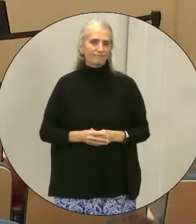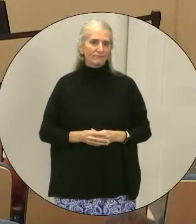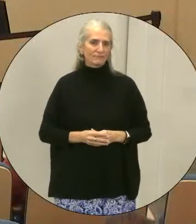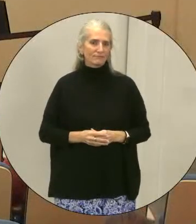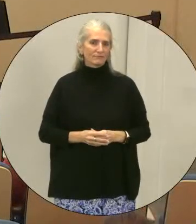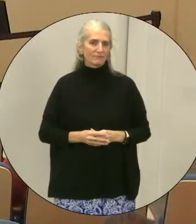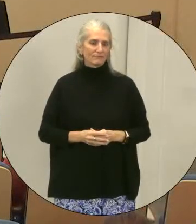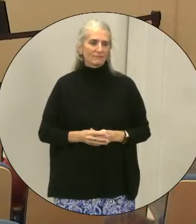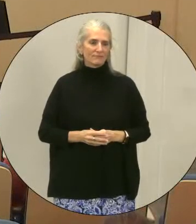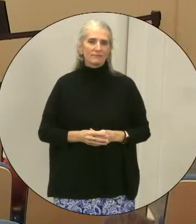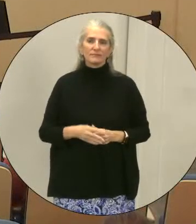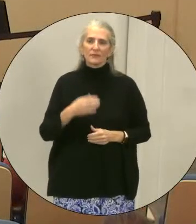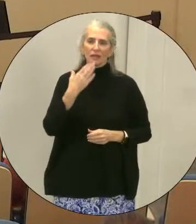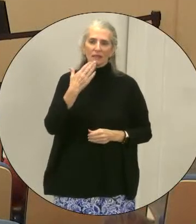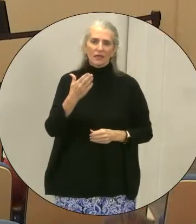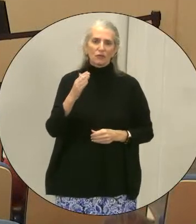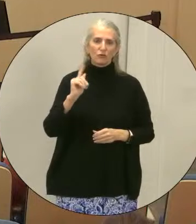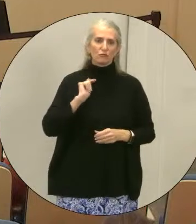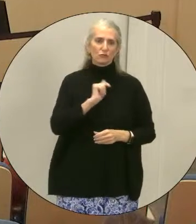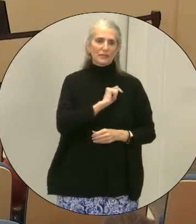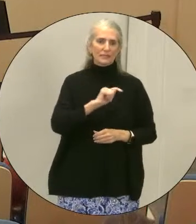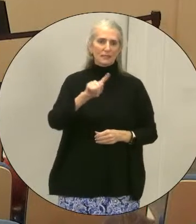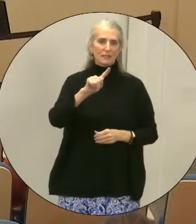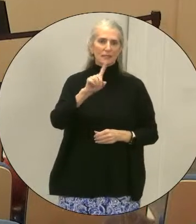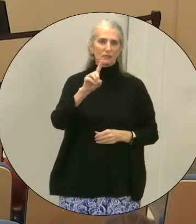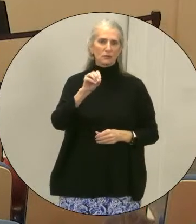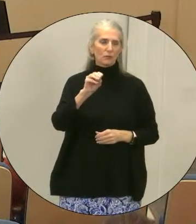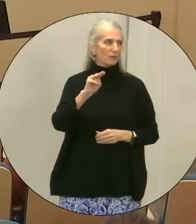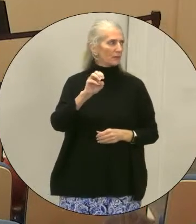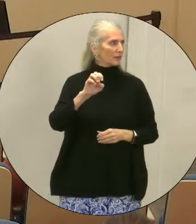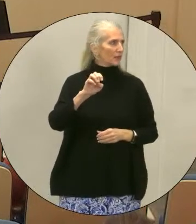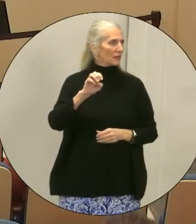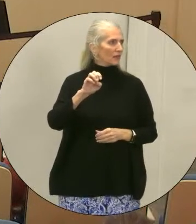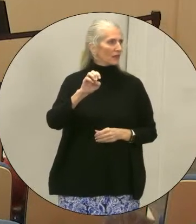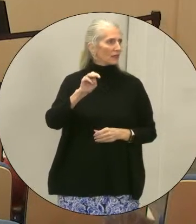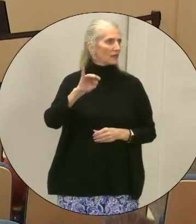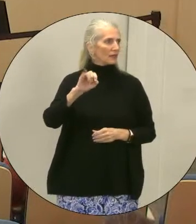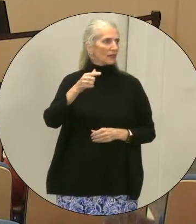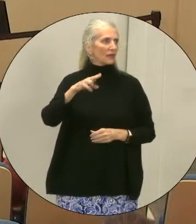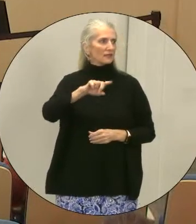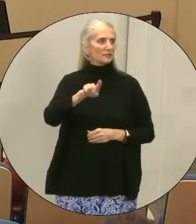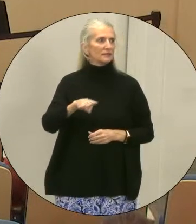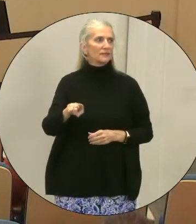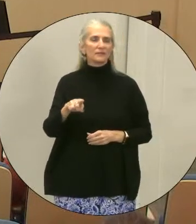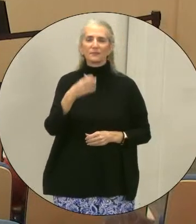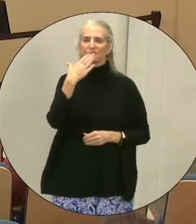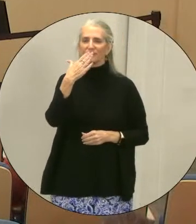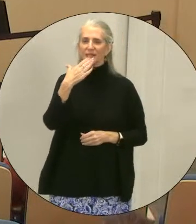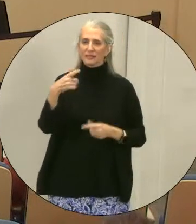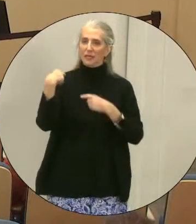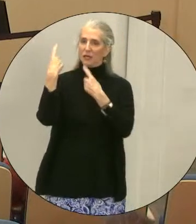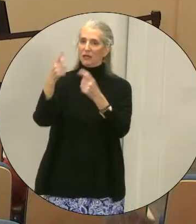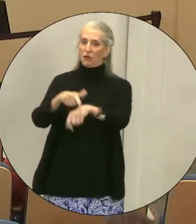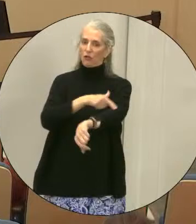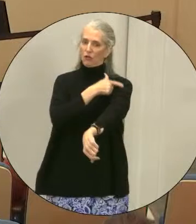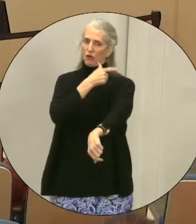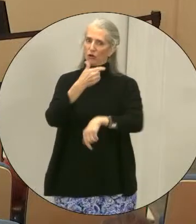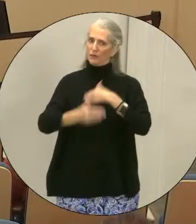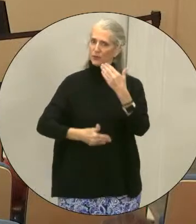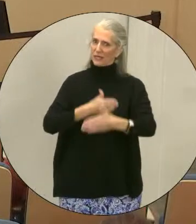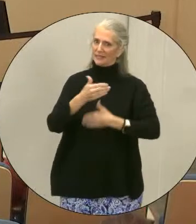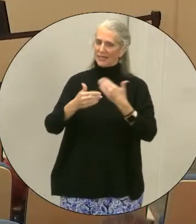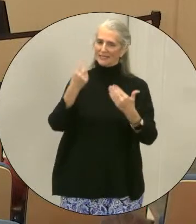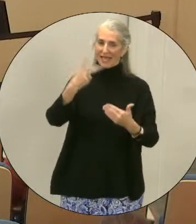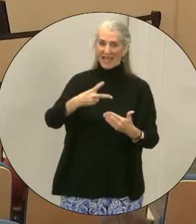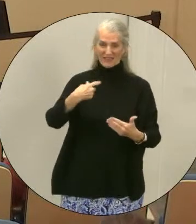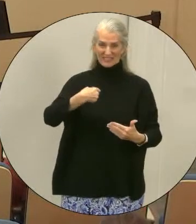Thank you. Trustee Dominguez? Thank you, Madam President. It's been a long process, and half of this process has been me as a